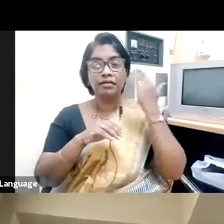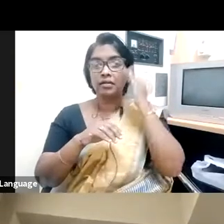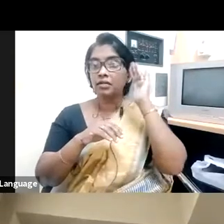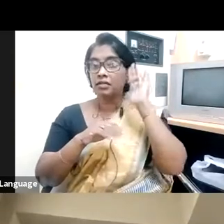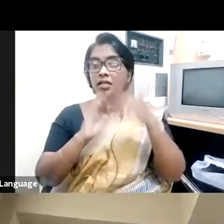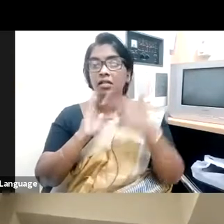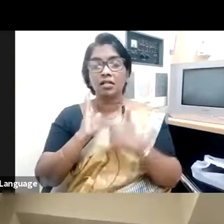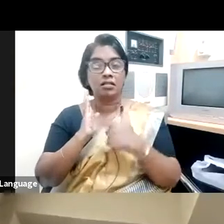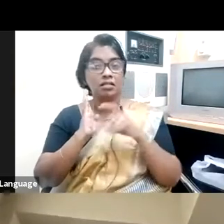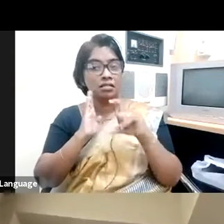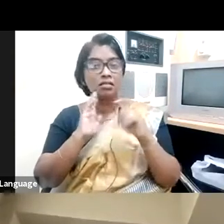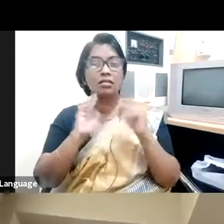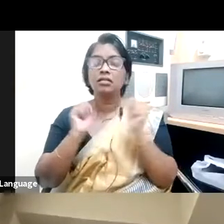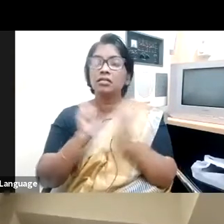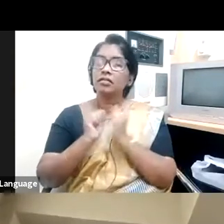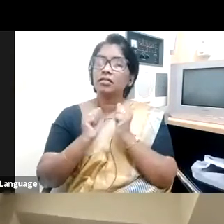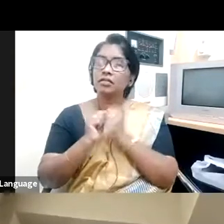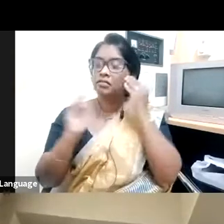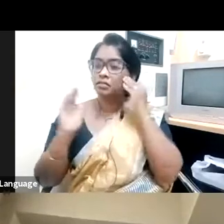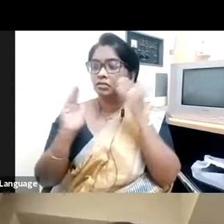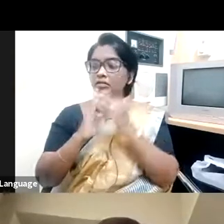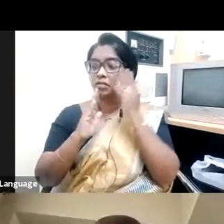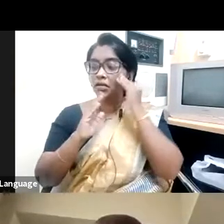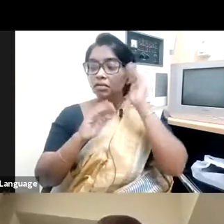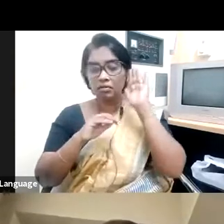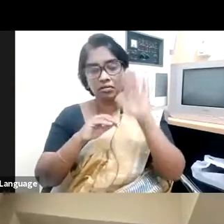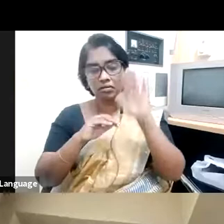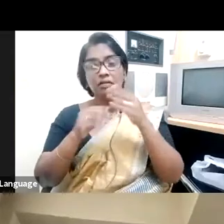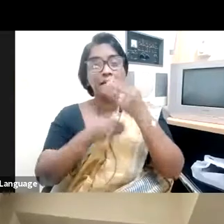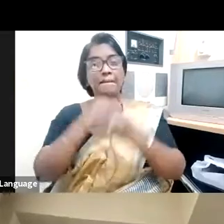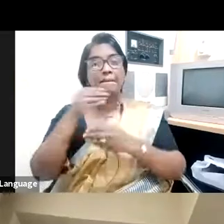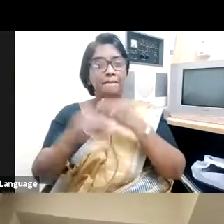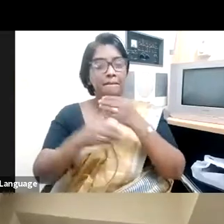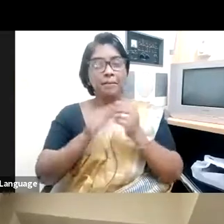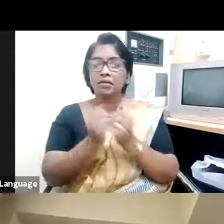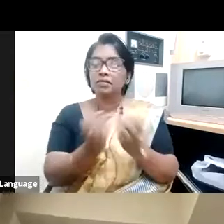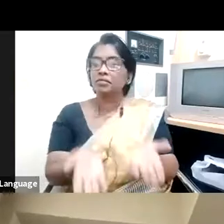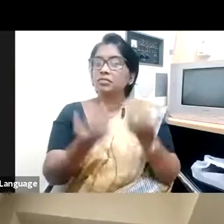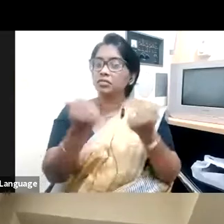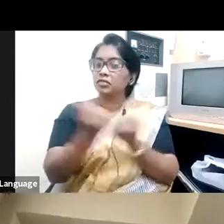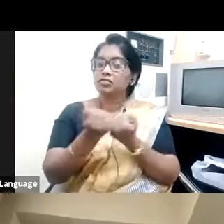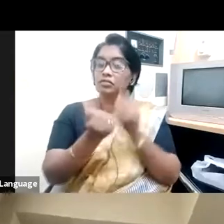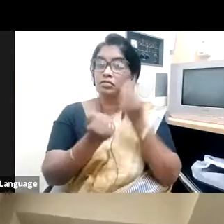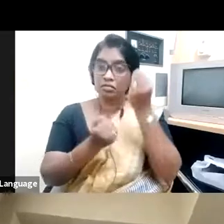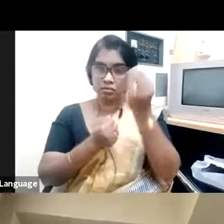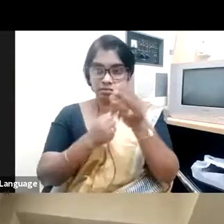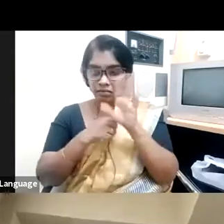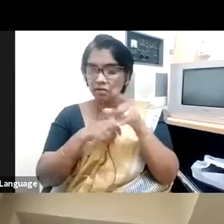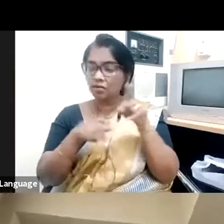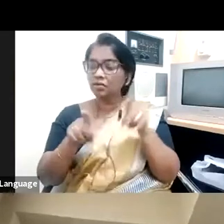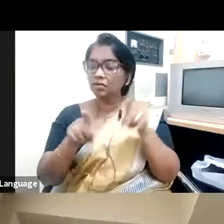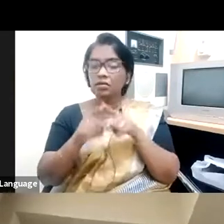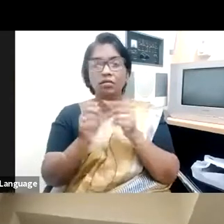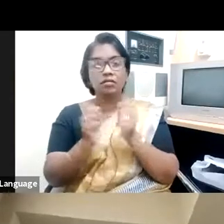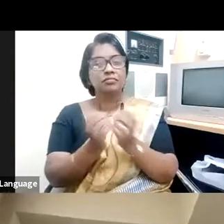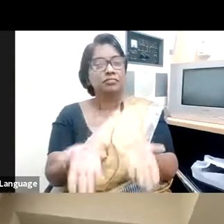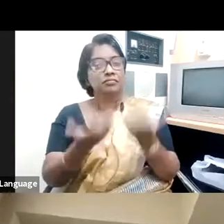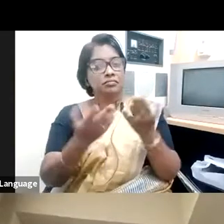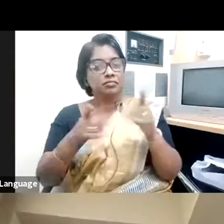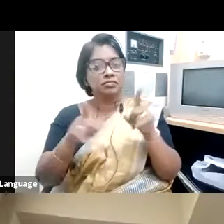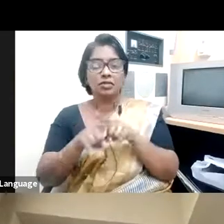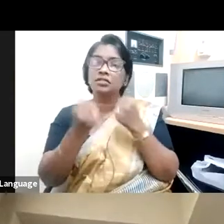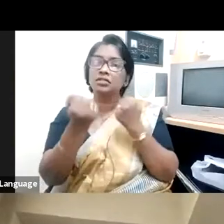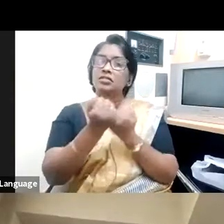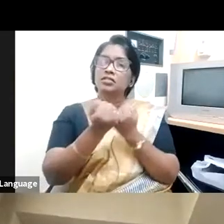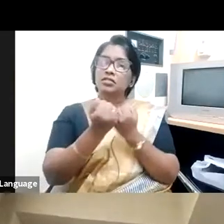entrepreneurs, and looking to encourage and support within our vision of 1,000 startups by 2025.